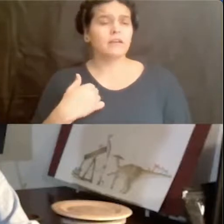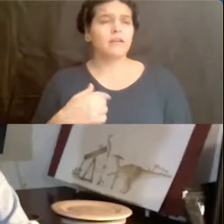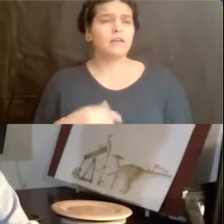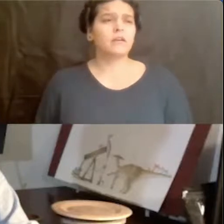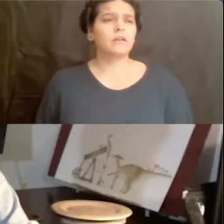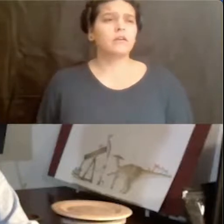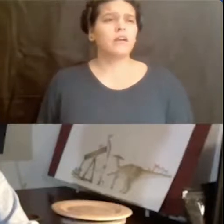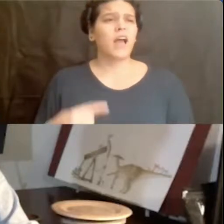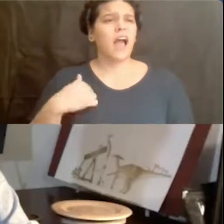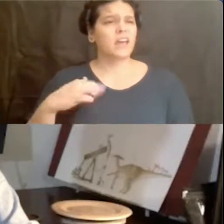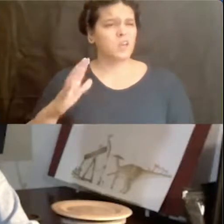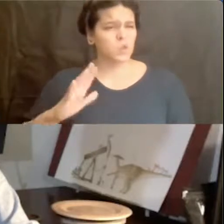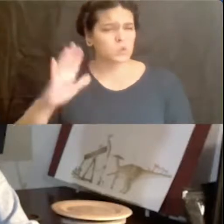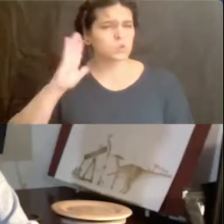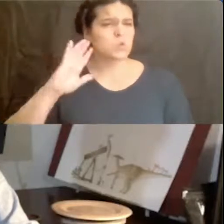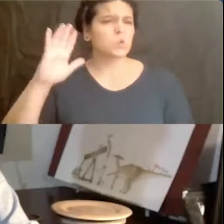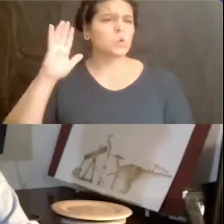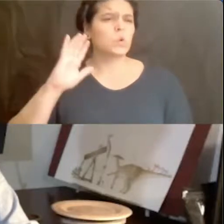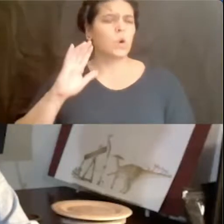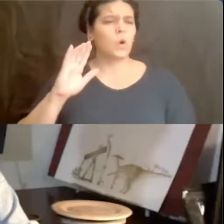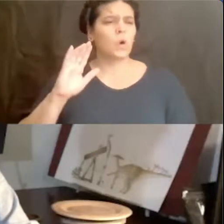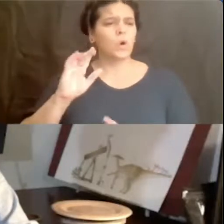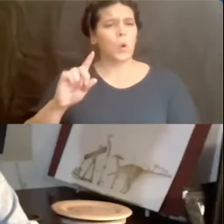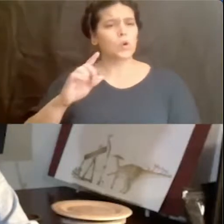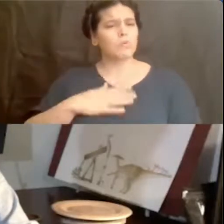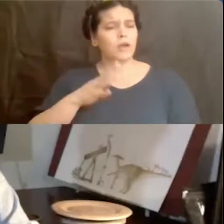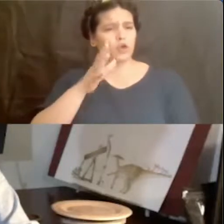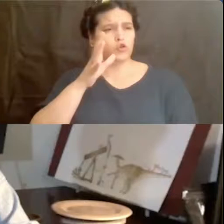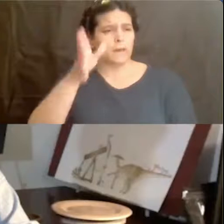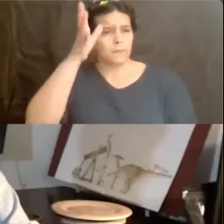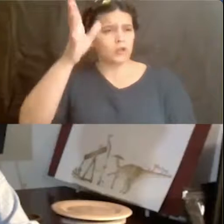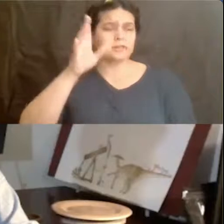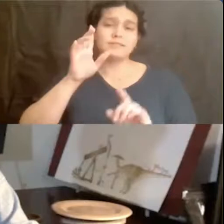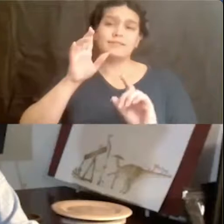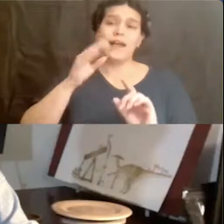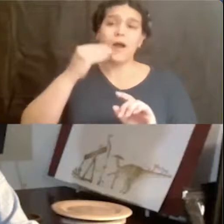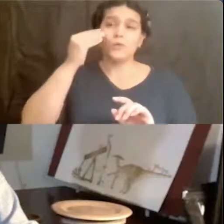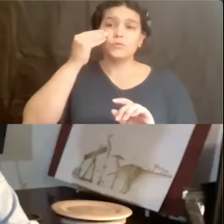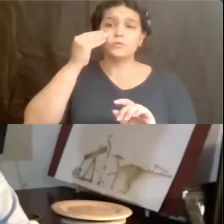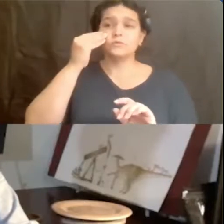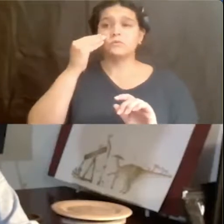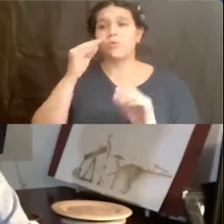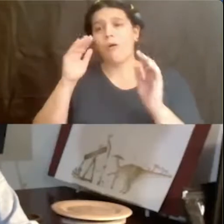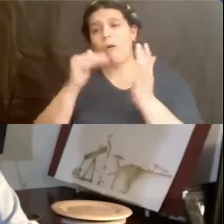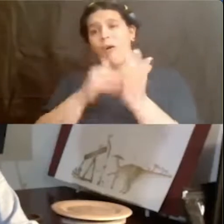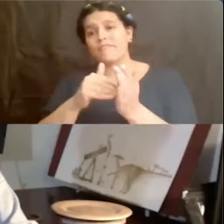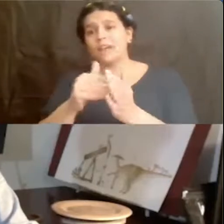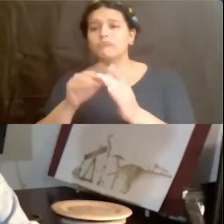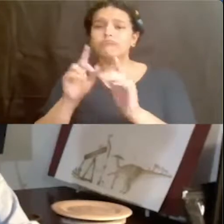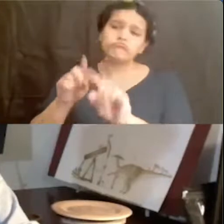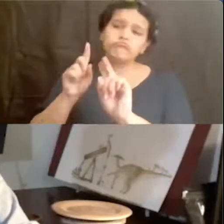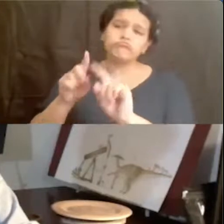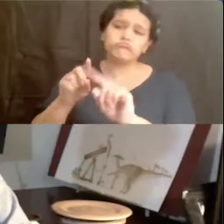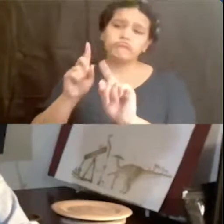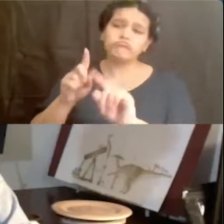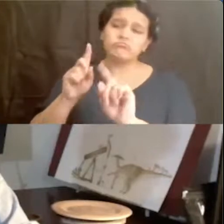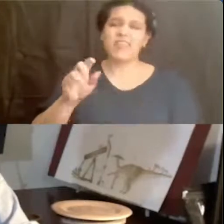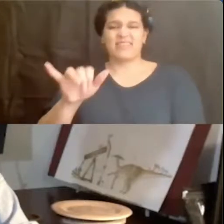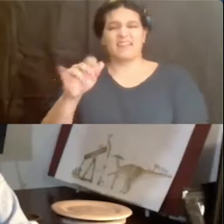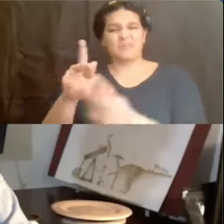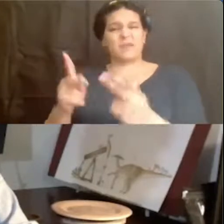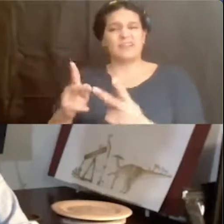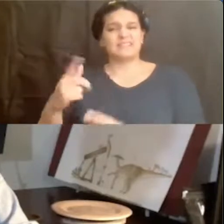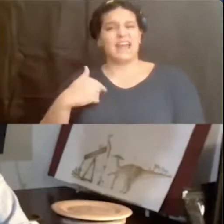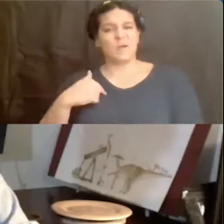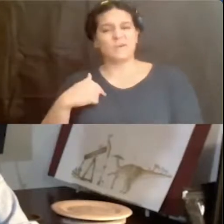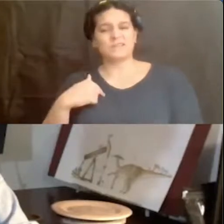I used to go down to my grandparents' house a lot. And that's where I was introduced to, my